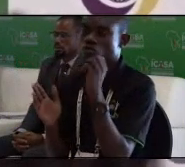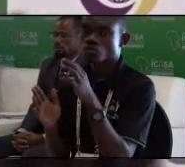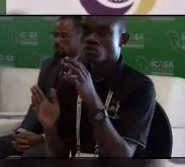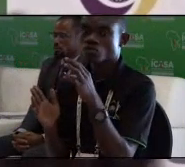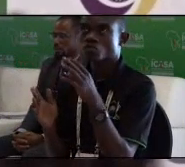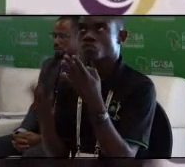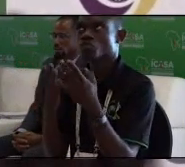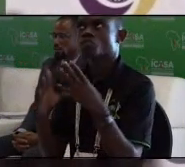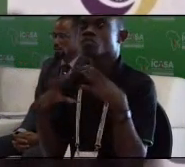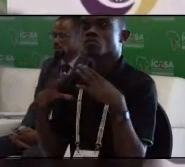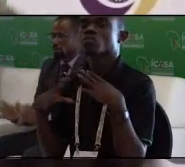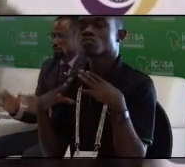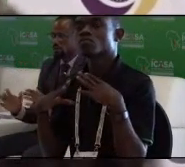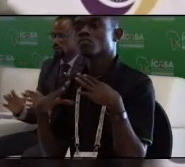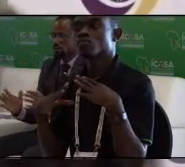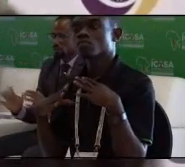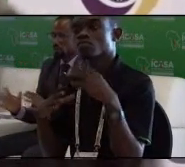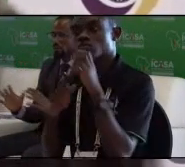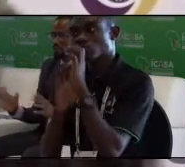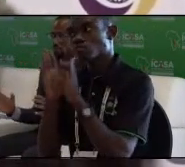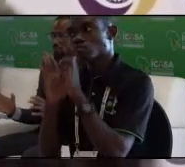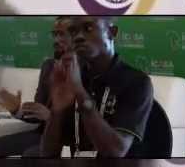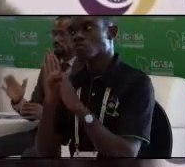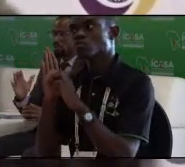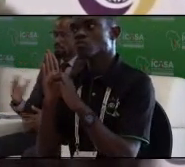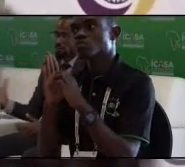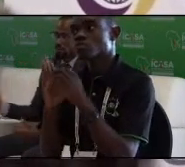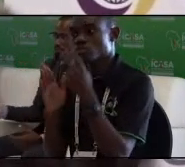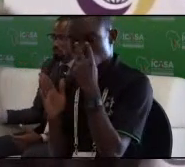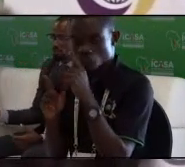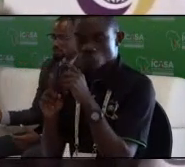mediated. So it's really important to evaluate the system, look at the different